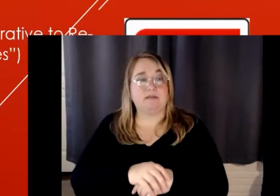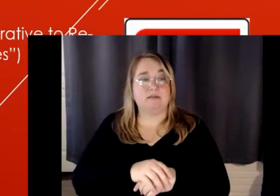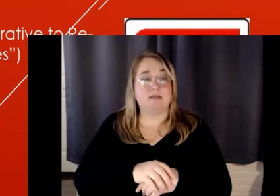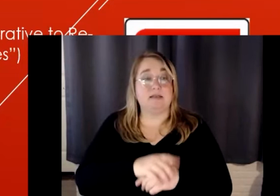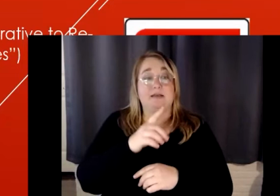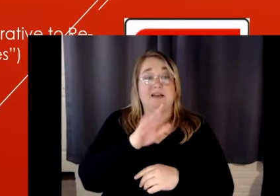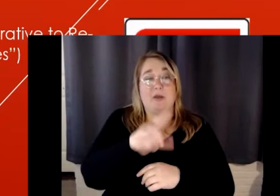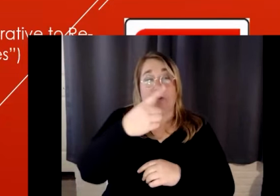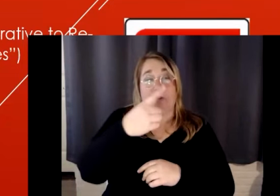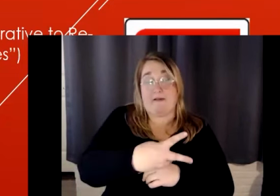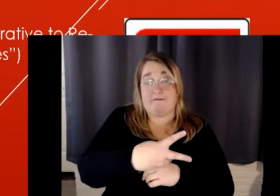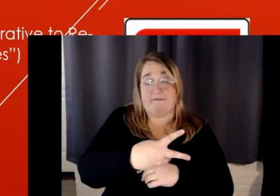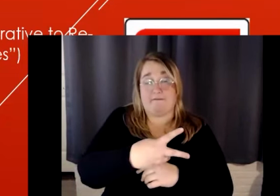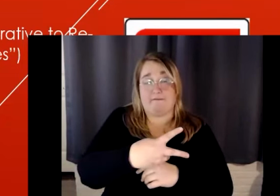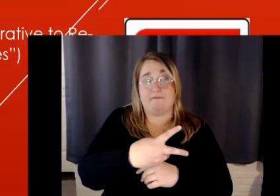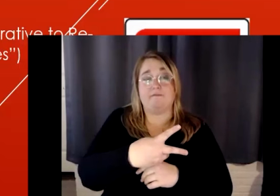here.